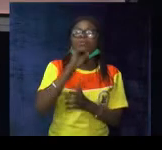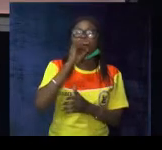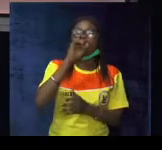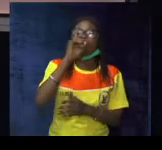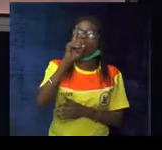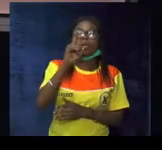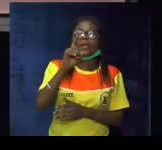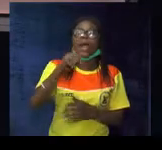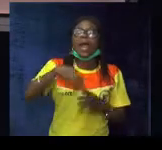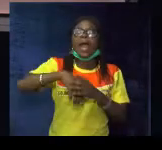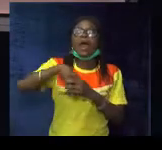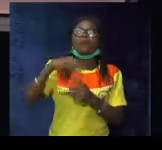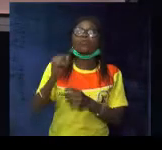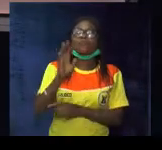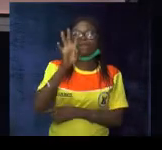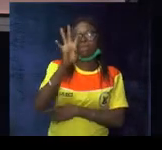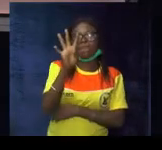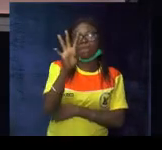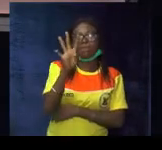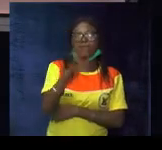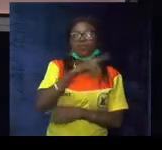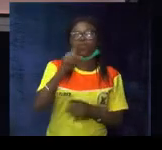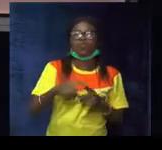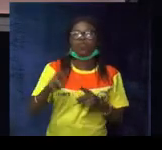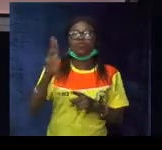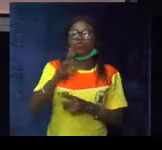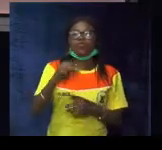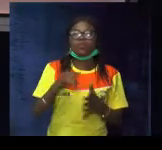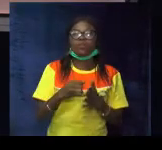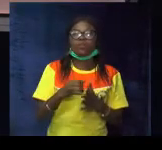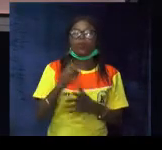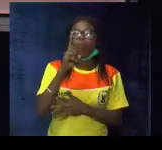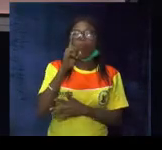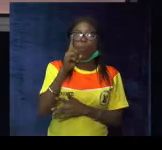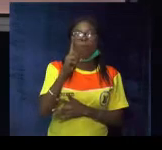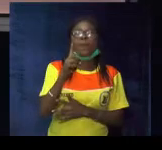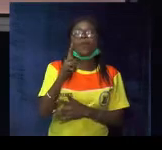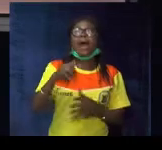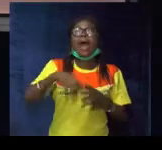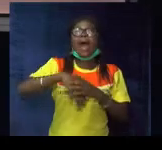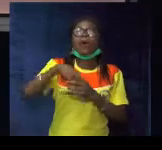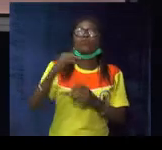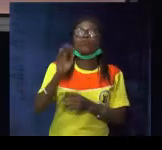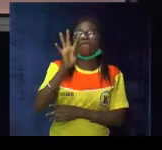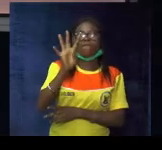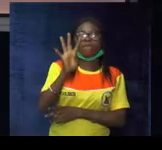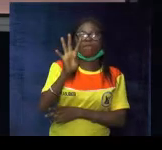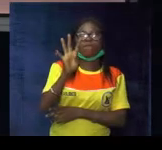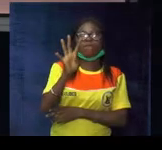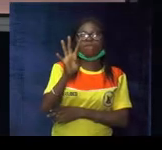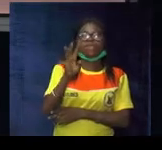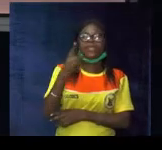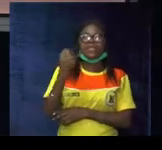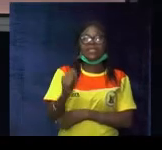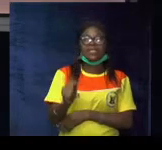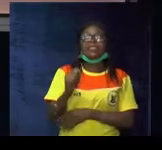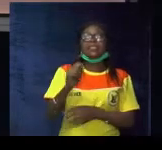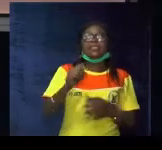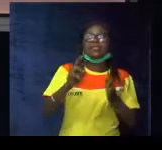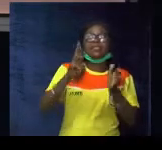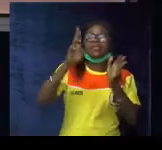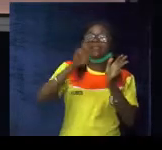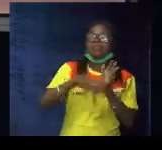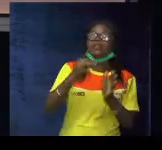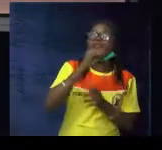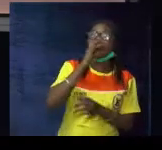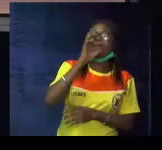that's 1 out of 4. You know, you use this kind of diagrams when you're doing fractions. 1/4 of a circle. So a quadrant is just 1/4. The